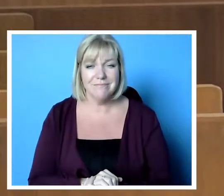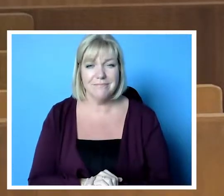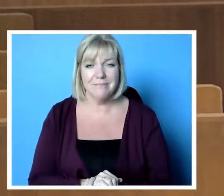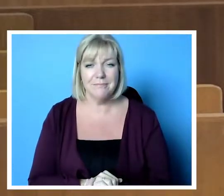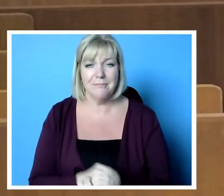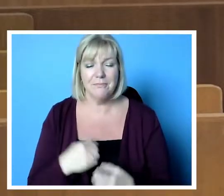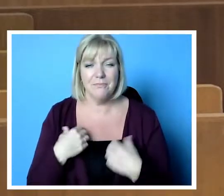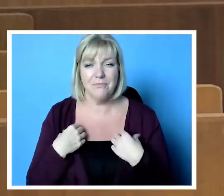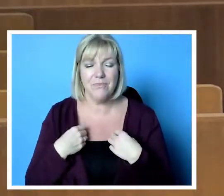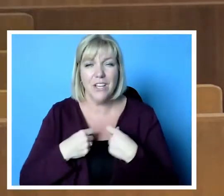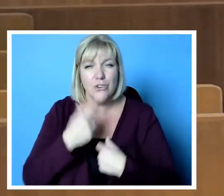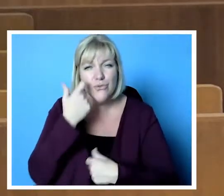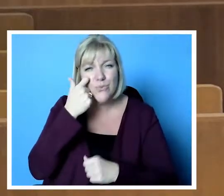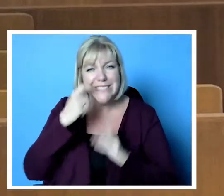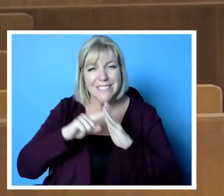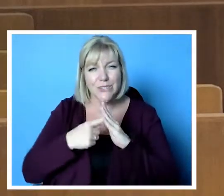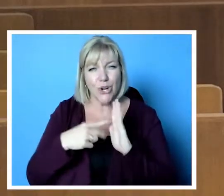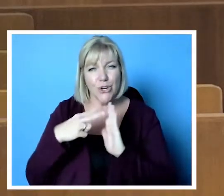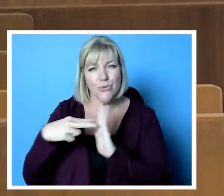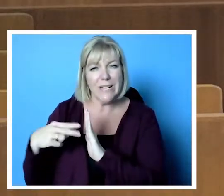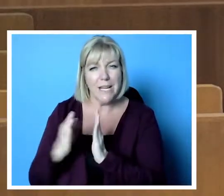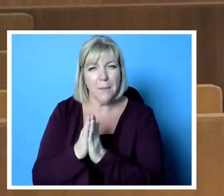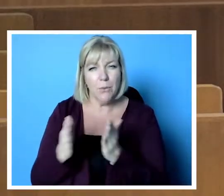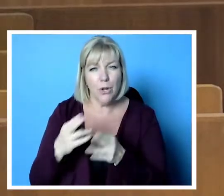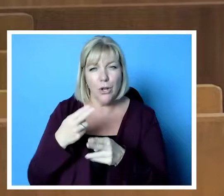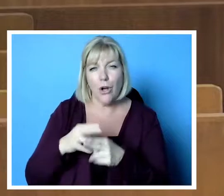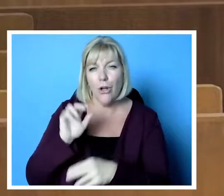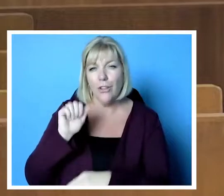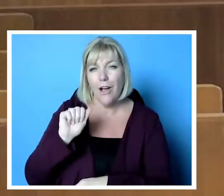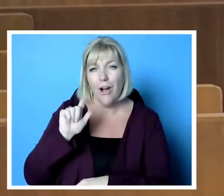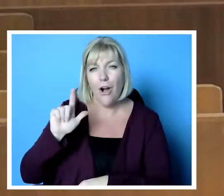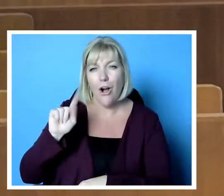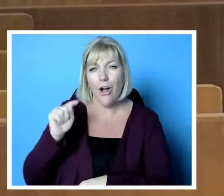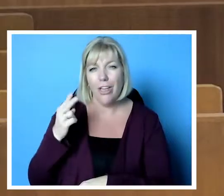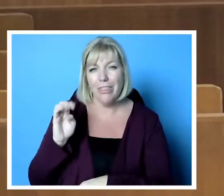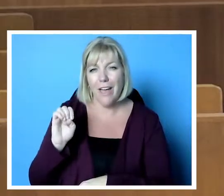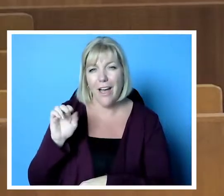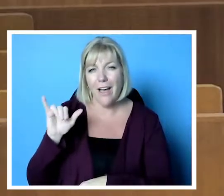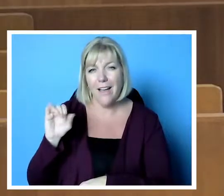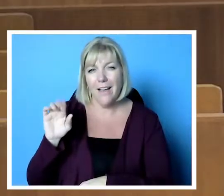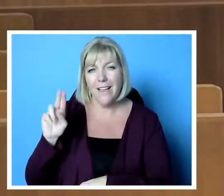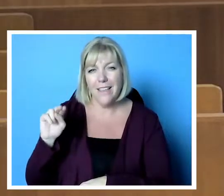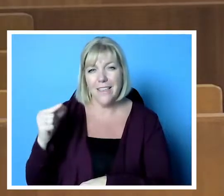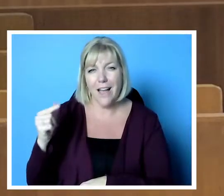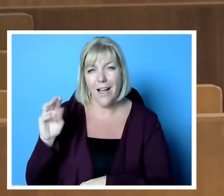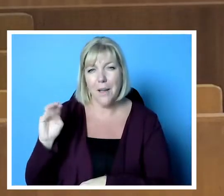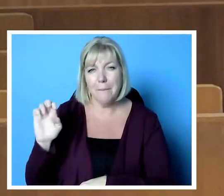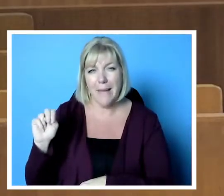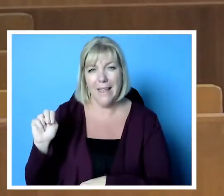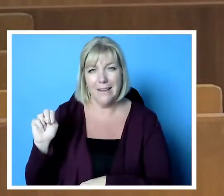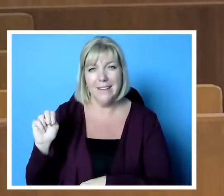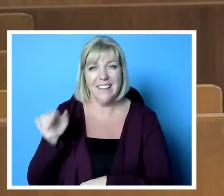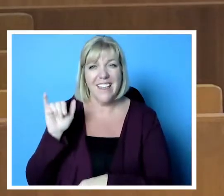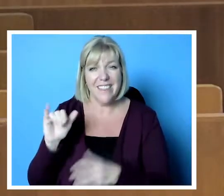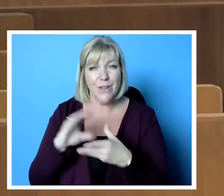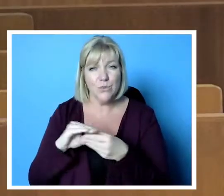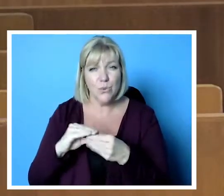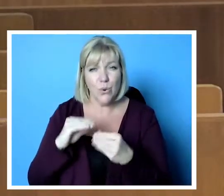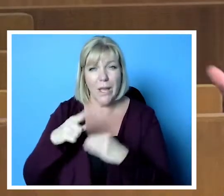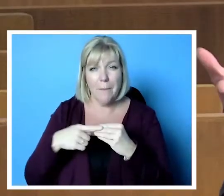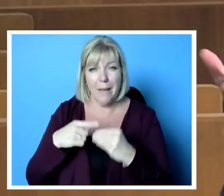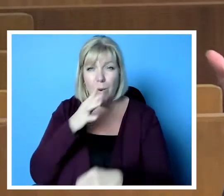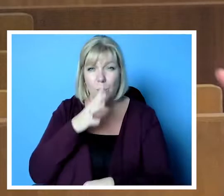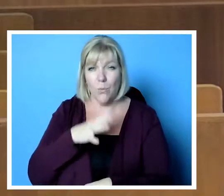I recently started reading a book called All the Young Men, about the life and legacy of a woman named Ruth Coker